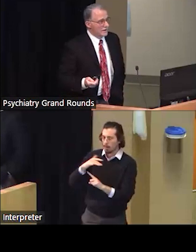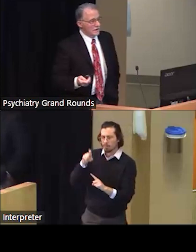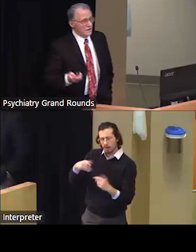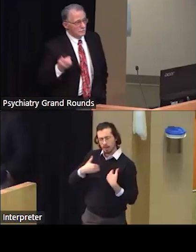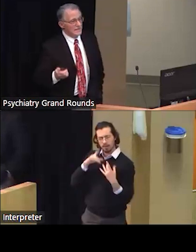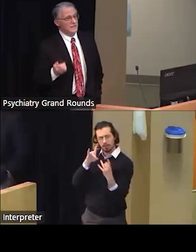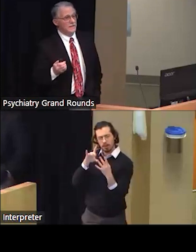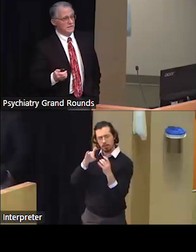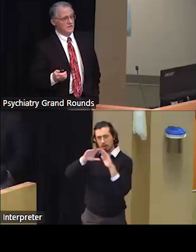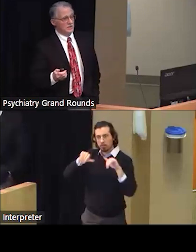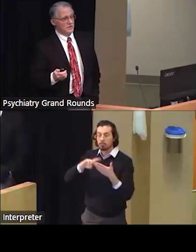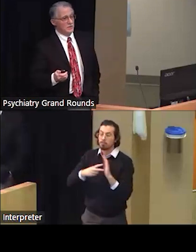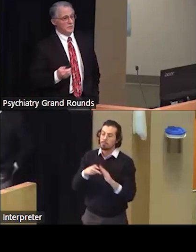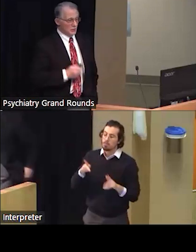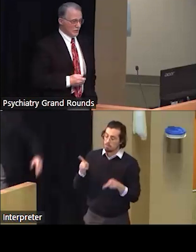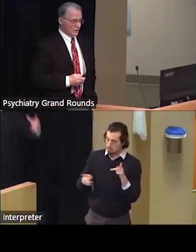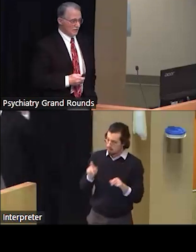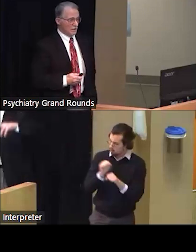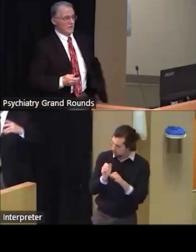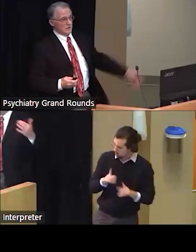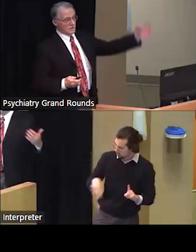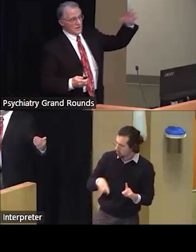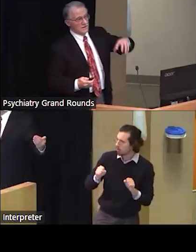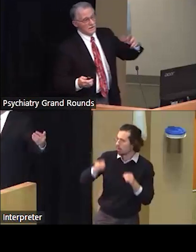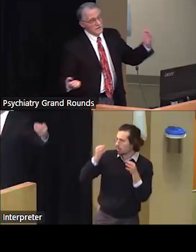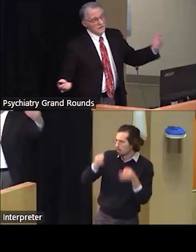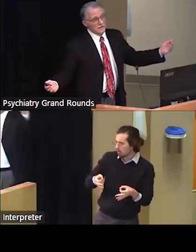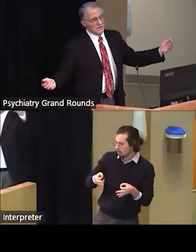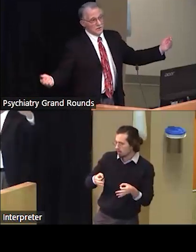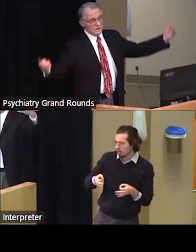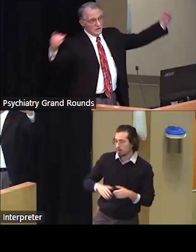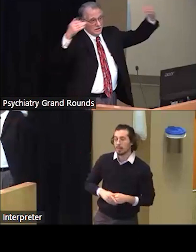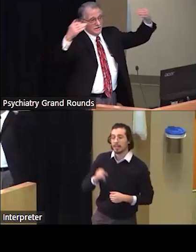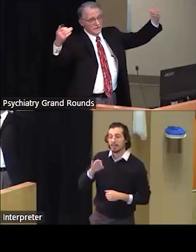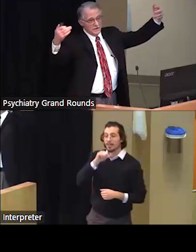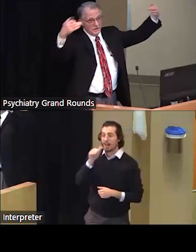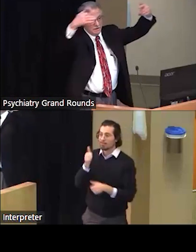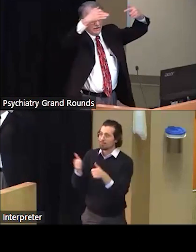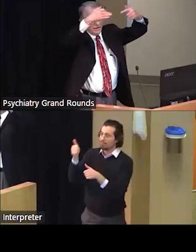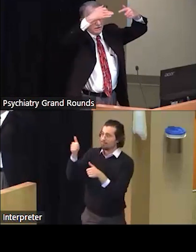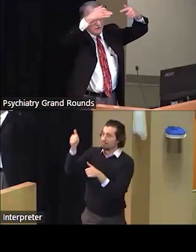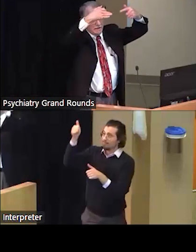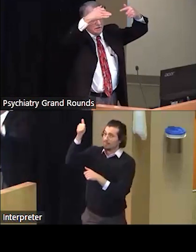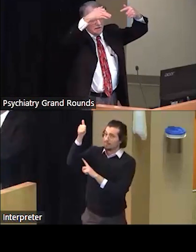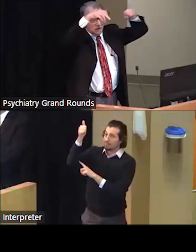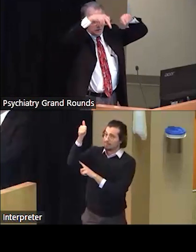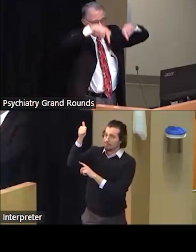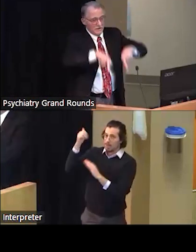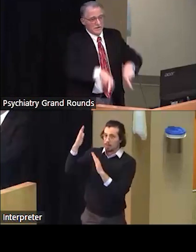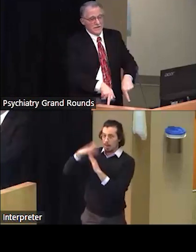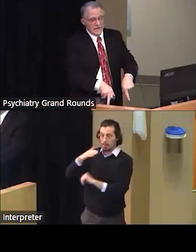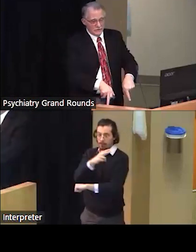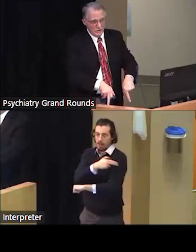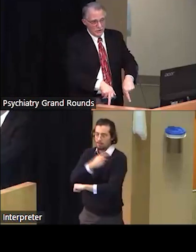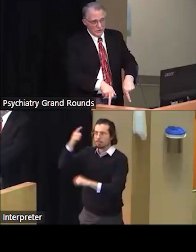can make the needed decisions to improve the work environment, because otherwise it's only the E.F. Huttons that get to the top of the hospital,